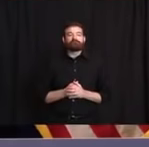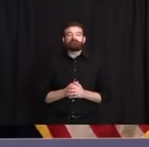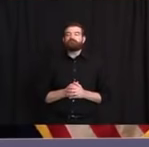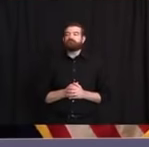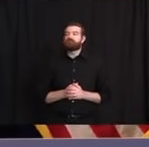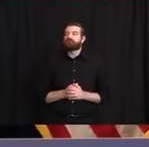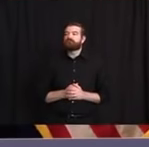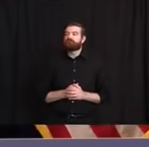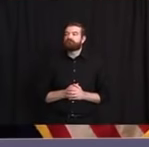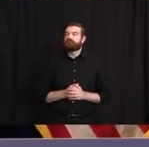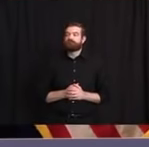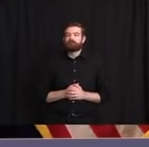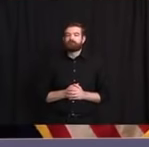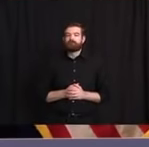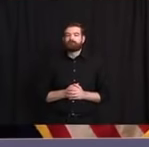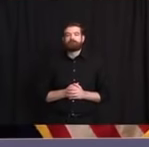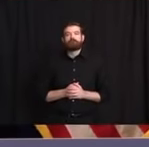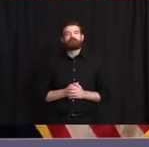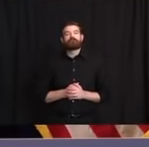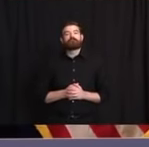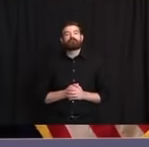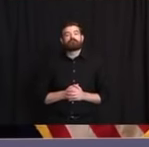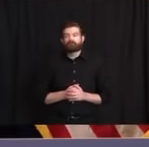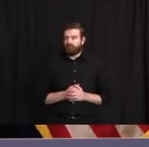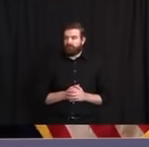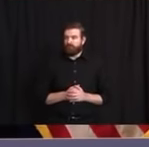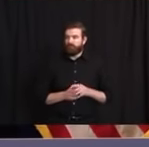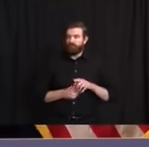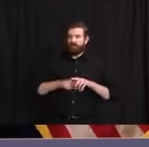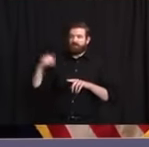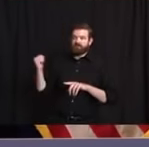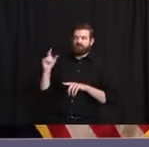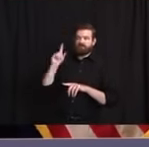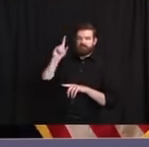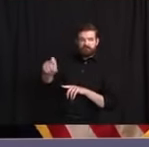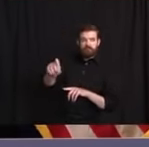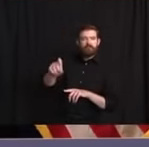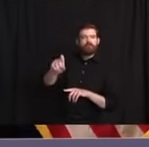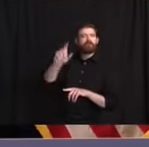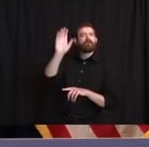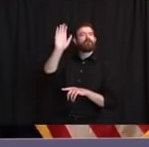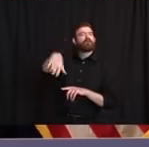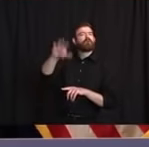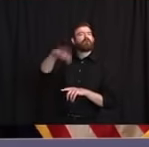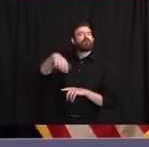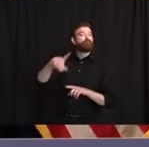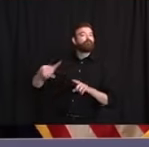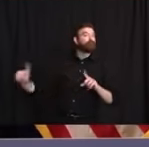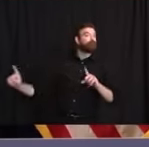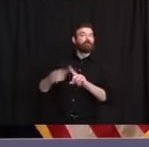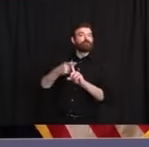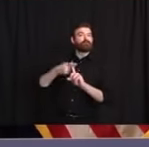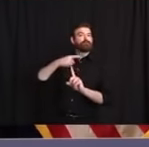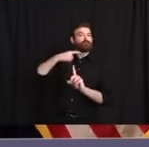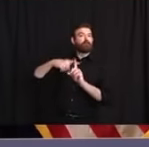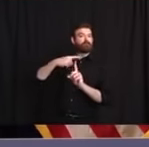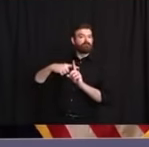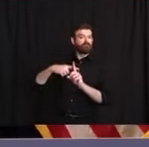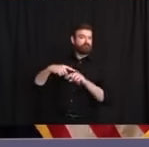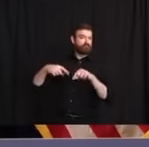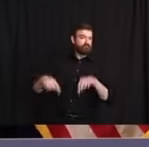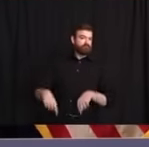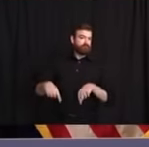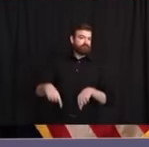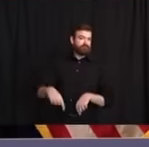Governor, excuse me, Governor, could you just refresh my memory? Did you say March 4th was the first case or first passing? First case.